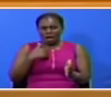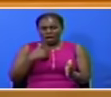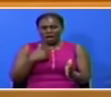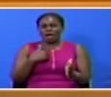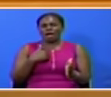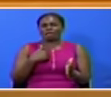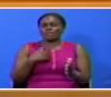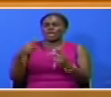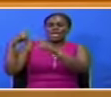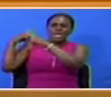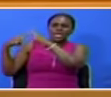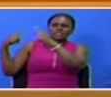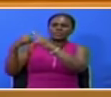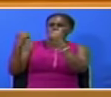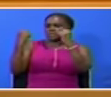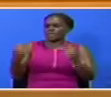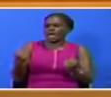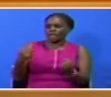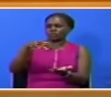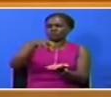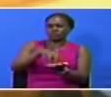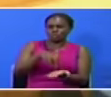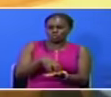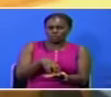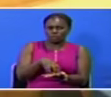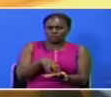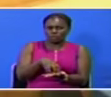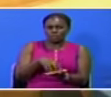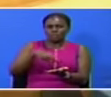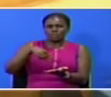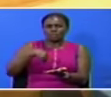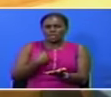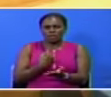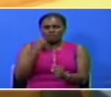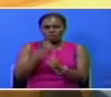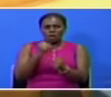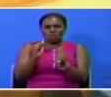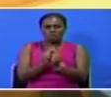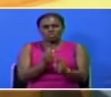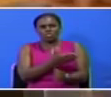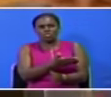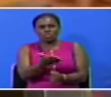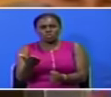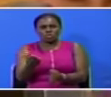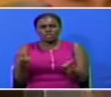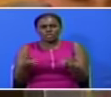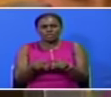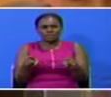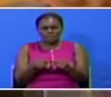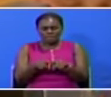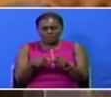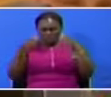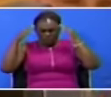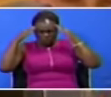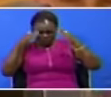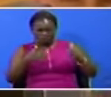health environments and transformed the health system. I will work with you, and I'm really